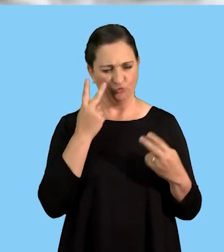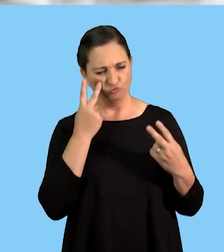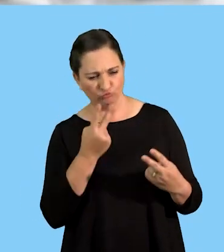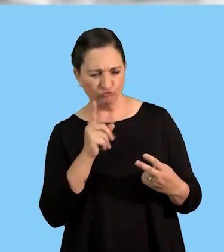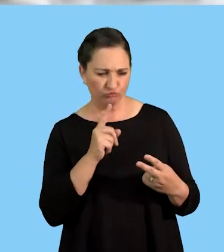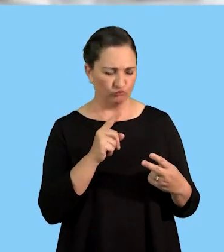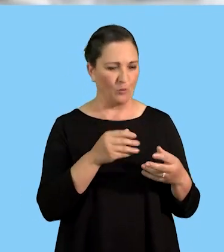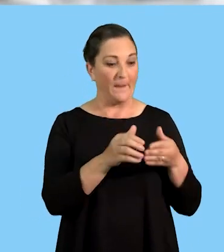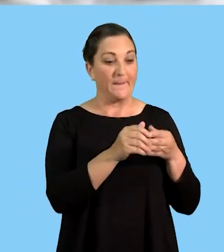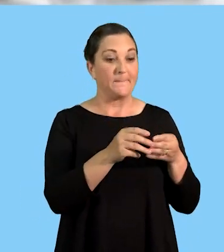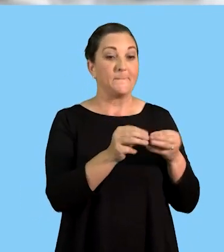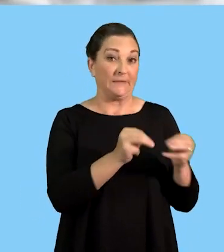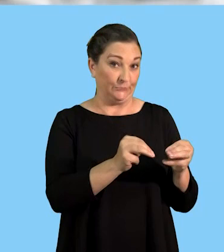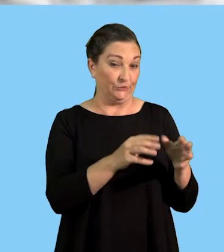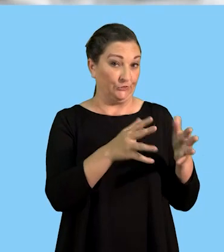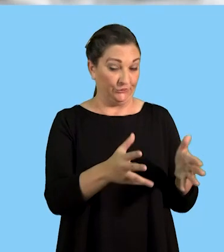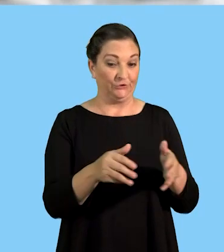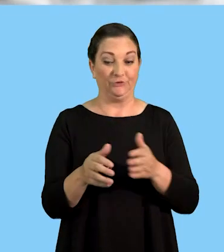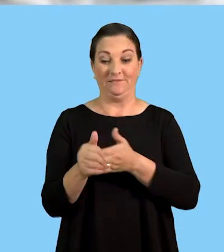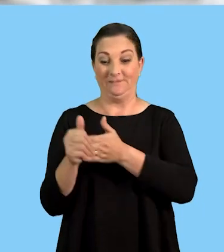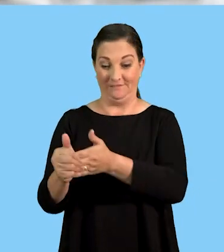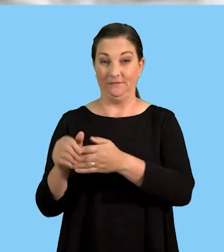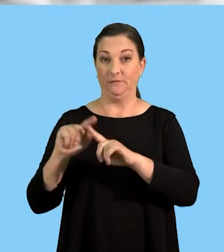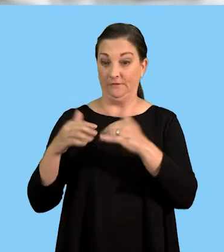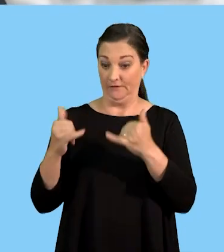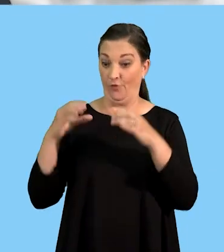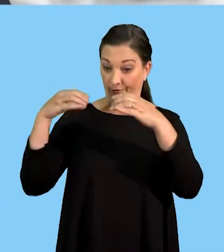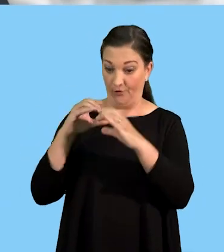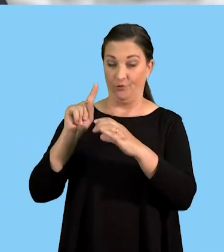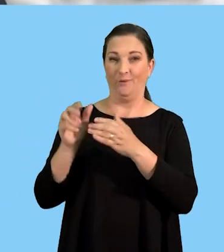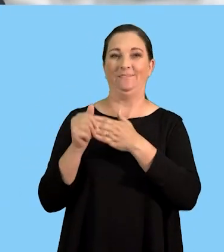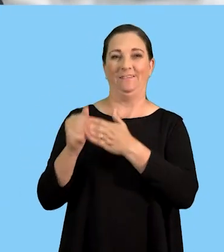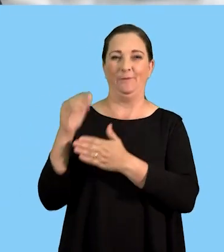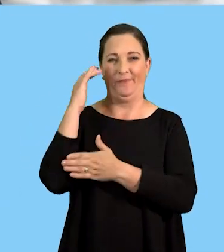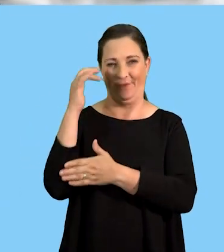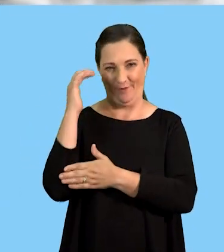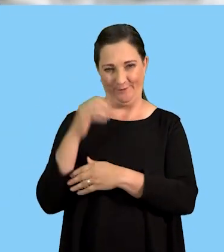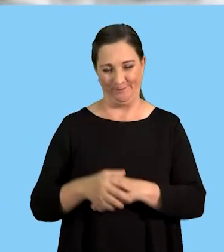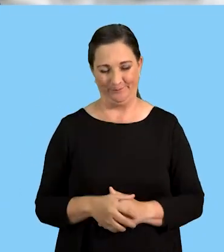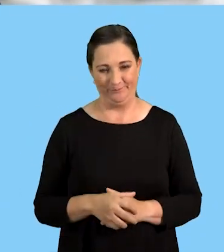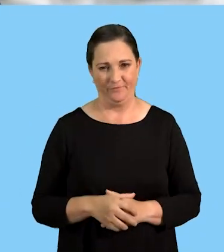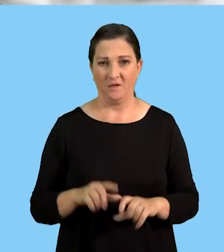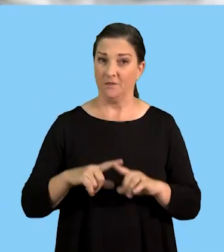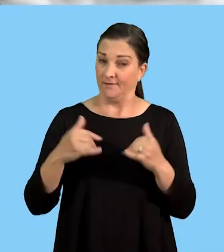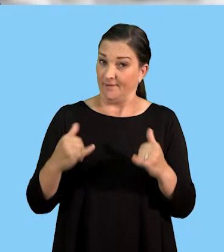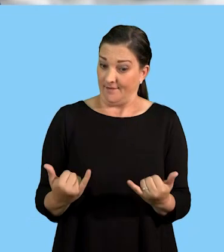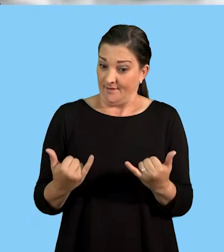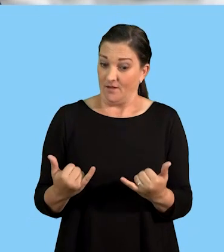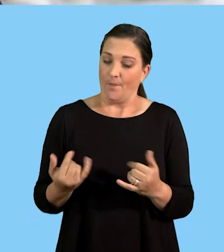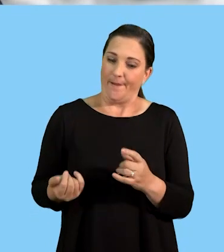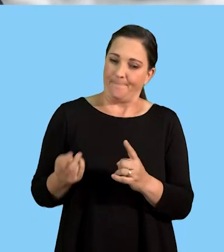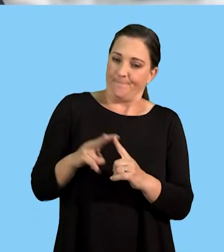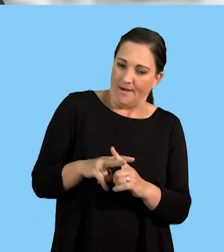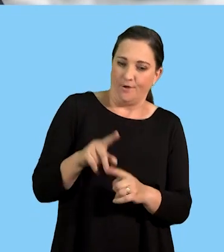and leadership, and the focus would be on our leadership theories. So today we'll be looking into our